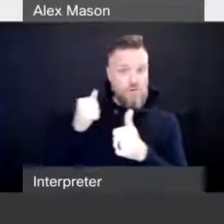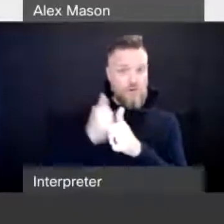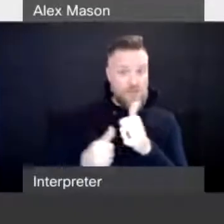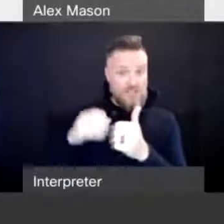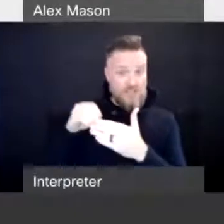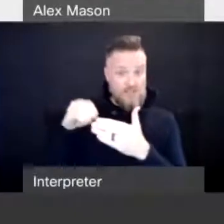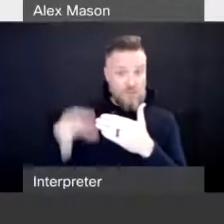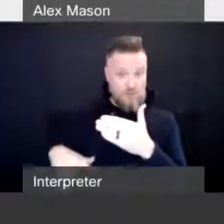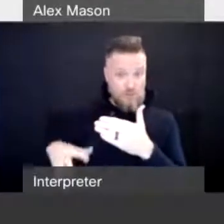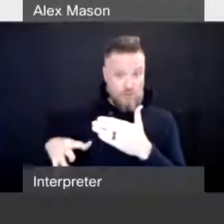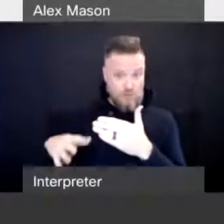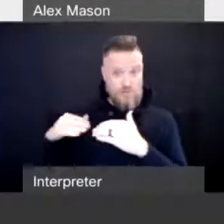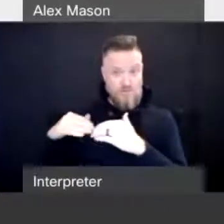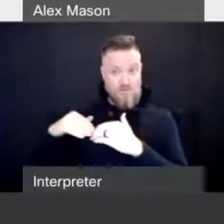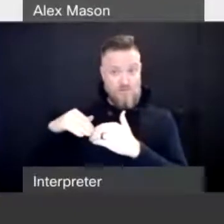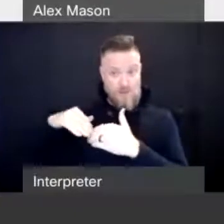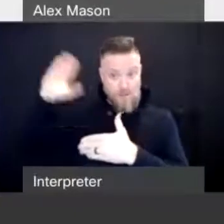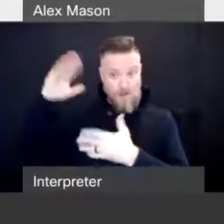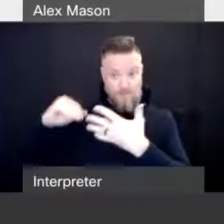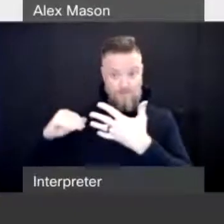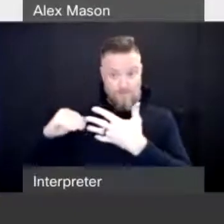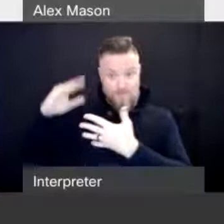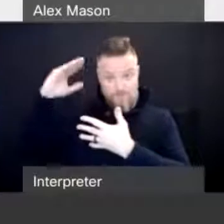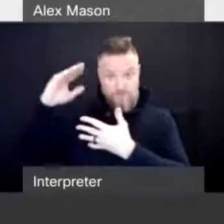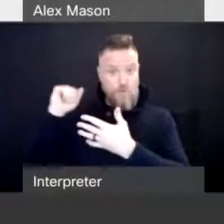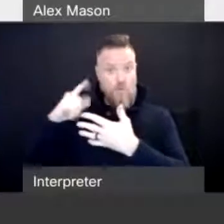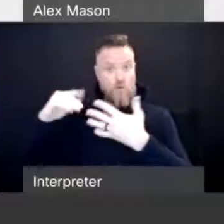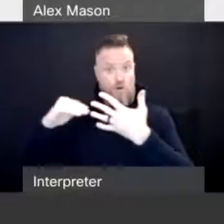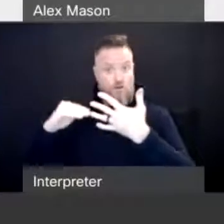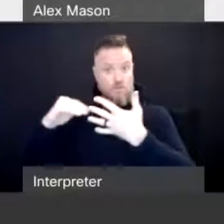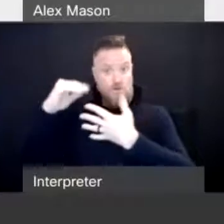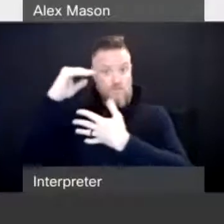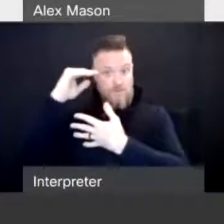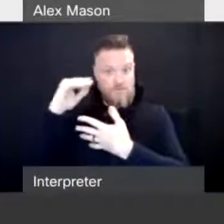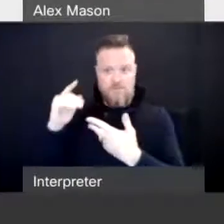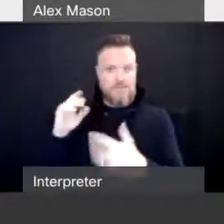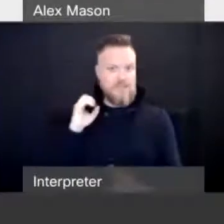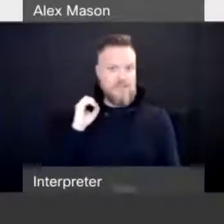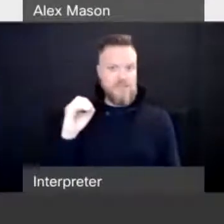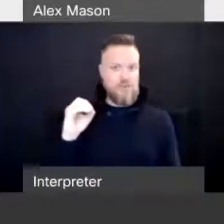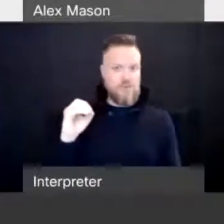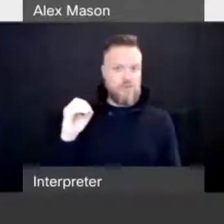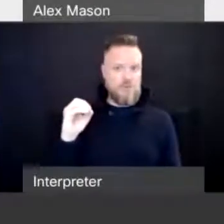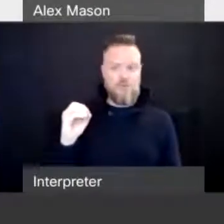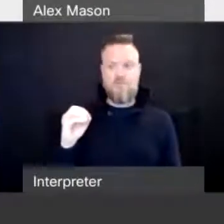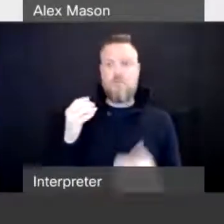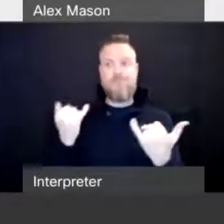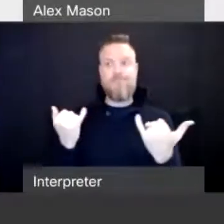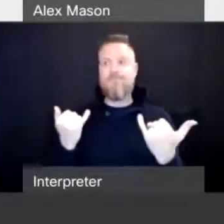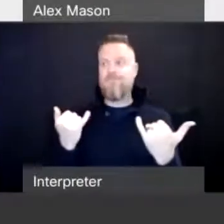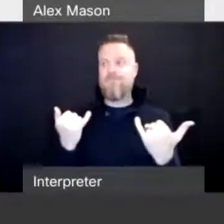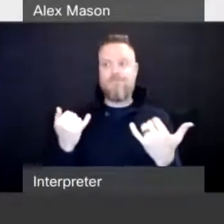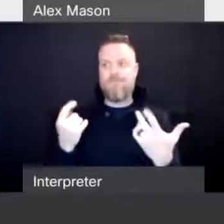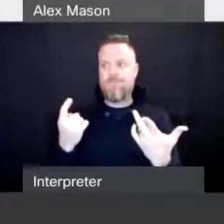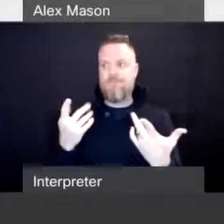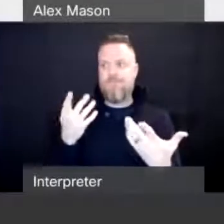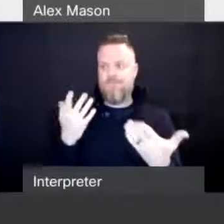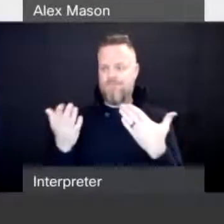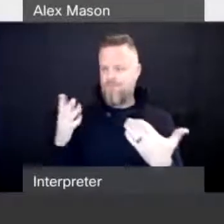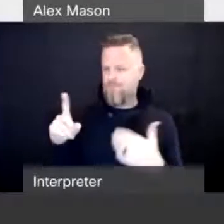above your starting point, everyone above that is zero. And so now probably, and Dustin may be able to tell